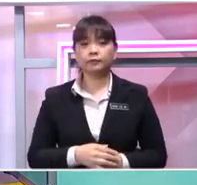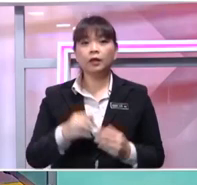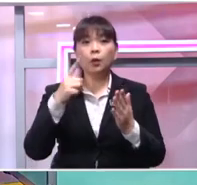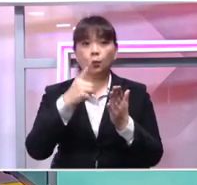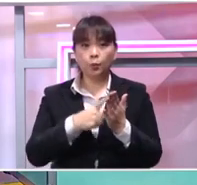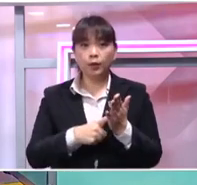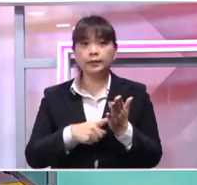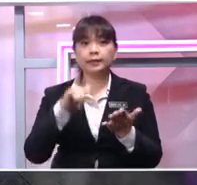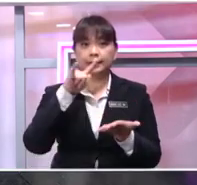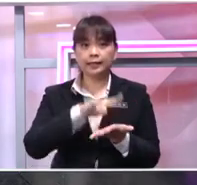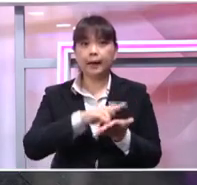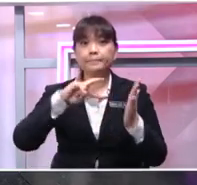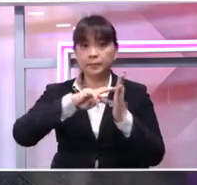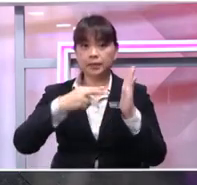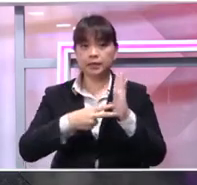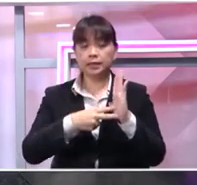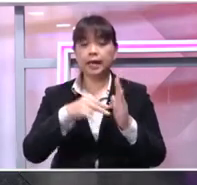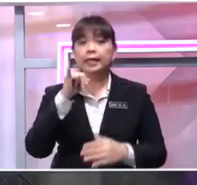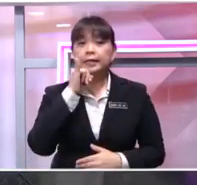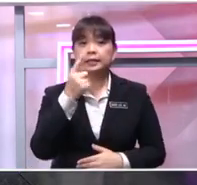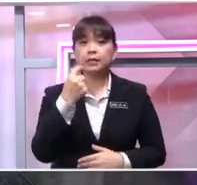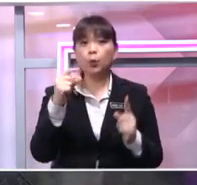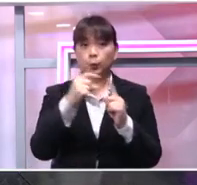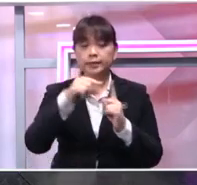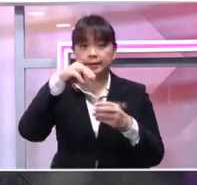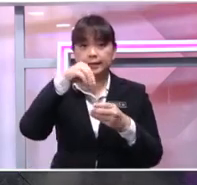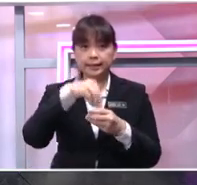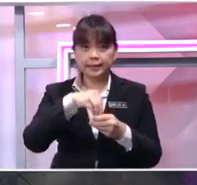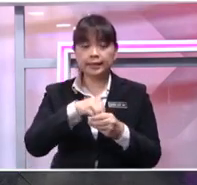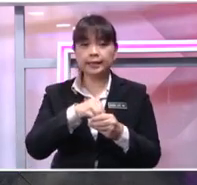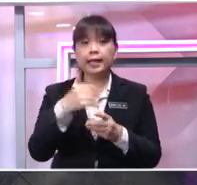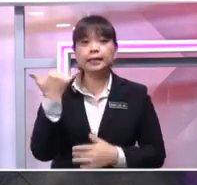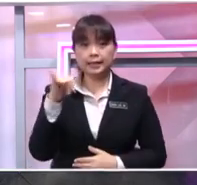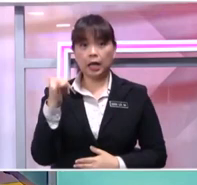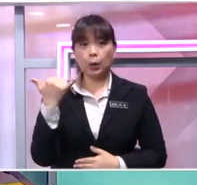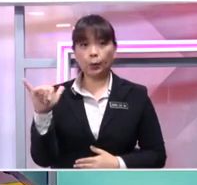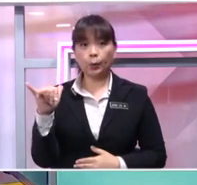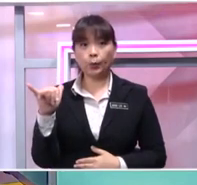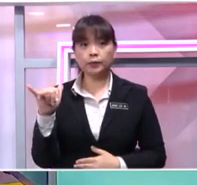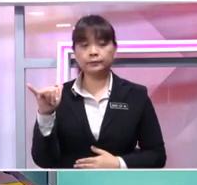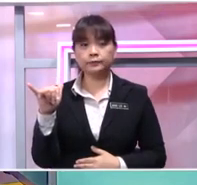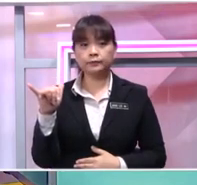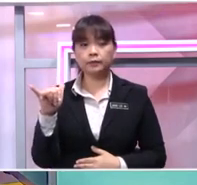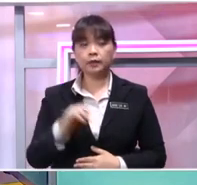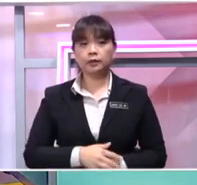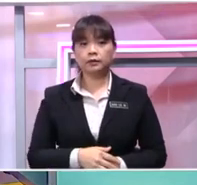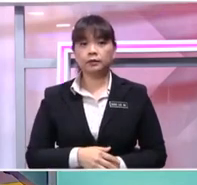it's the highlighted words. Mm-hmm. If the word, the code has